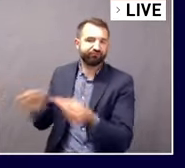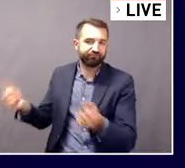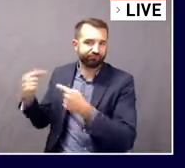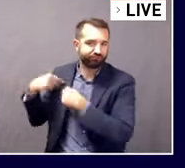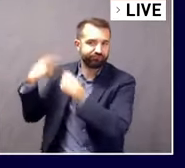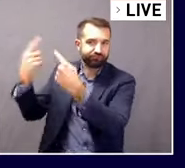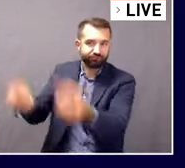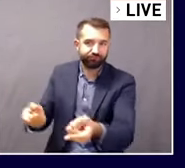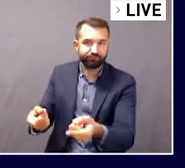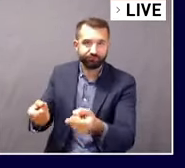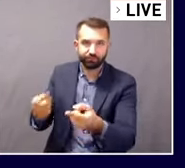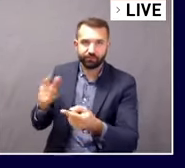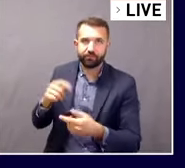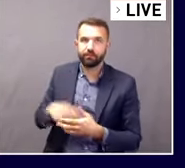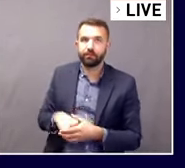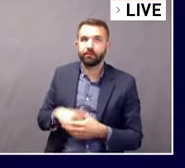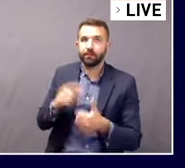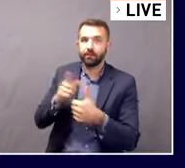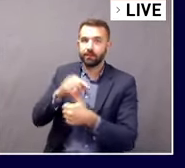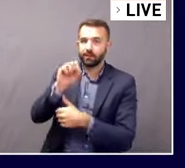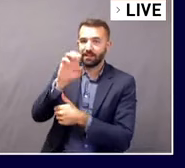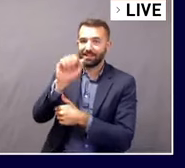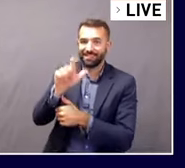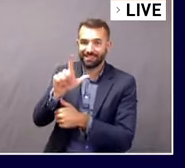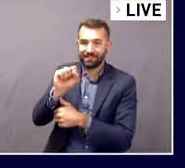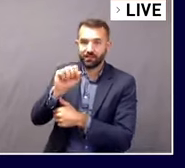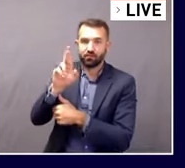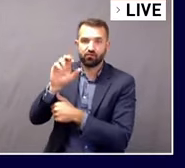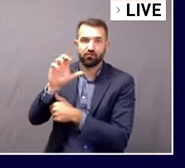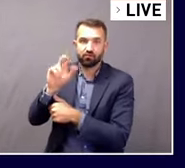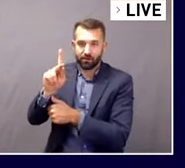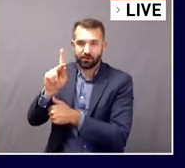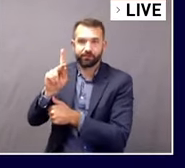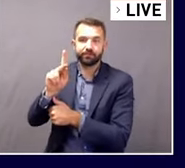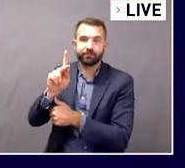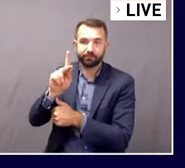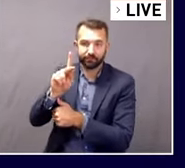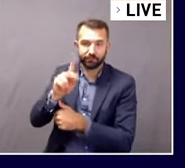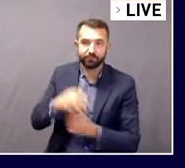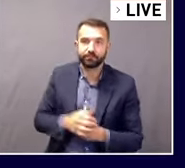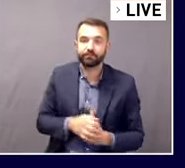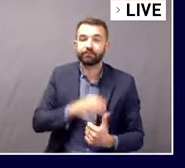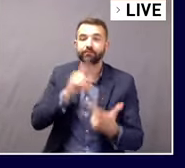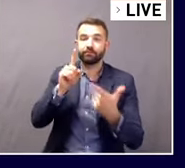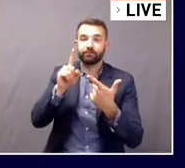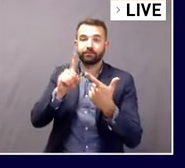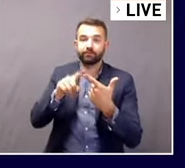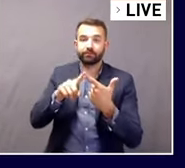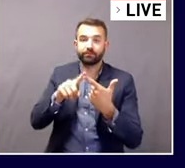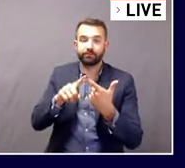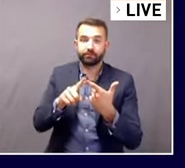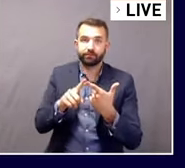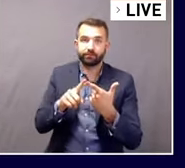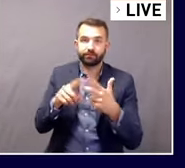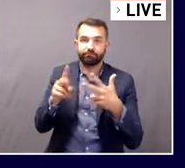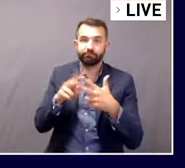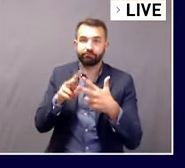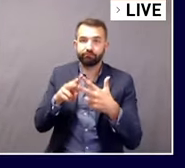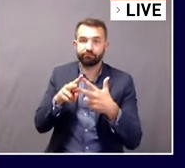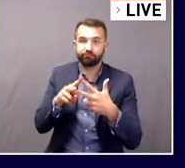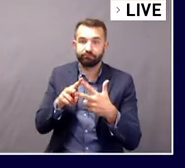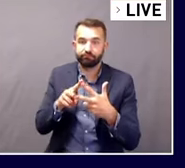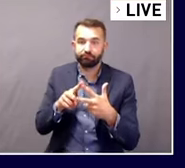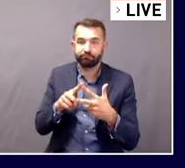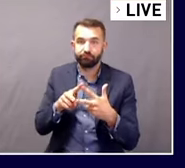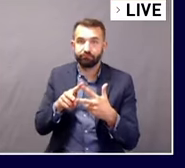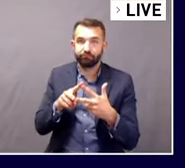them is at the Seal Rock facility, and then 2 are at 2